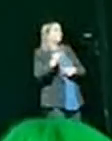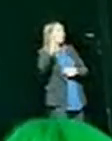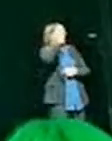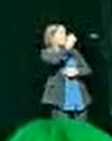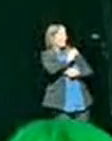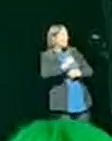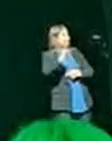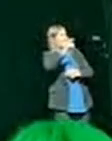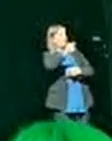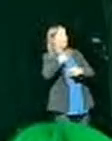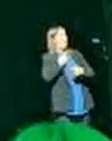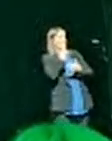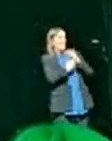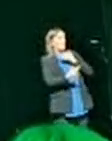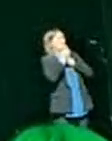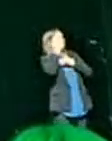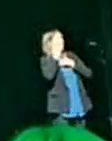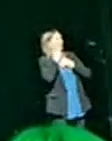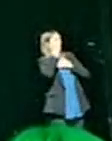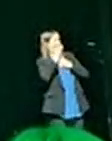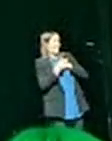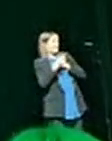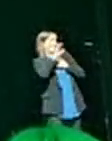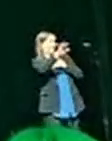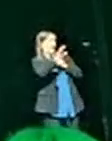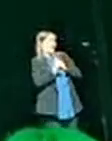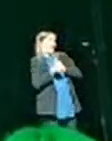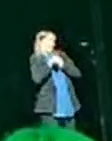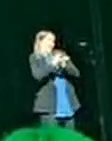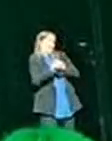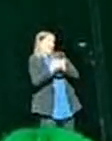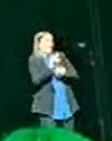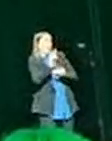there, and I was the only one from Manchester.